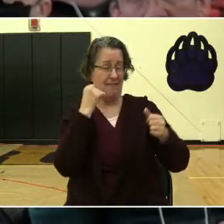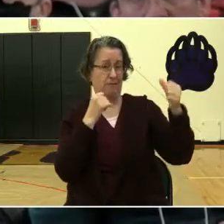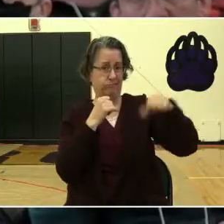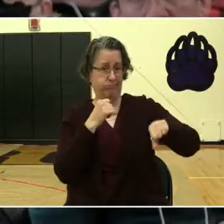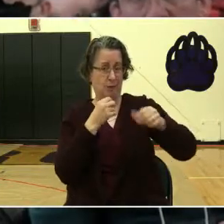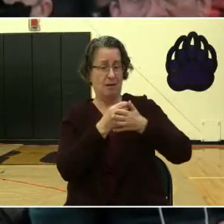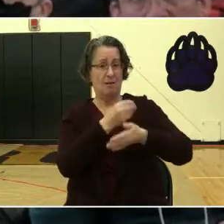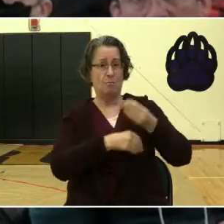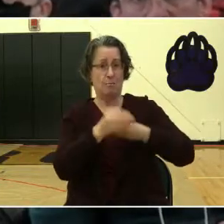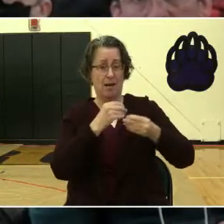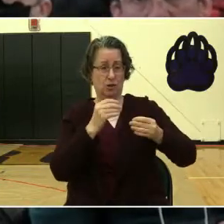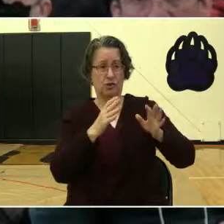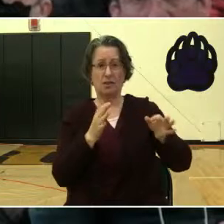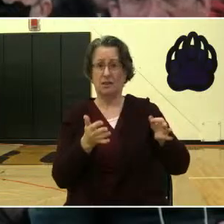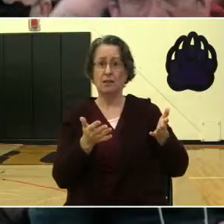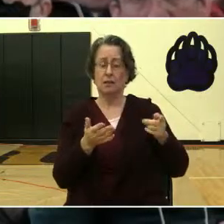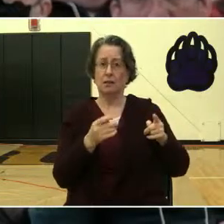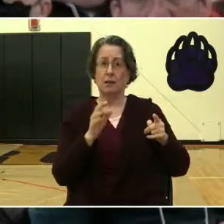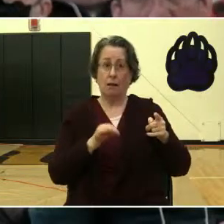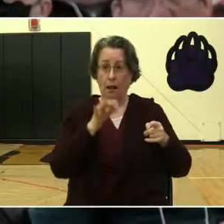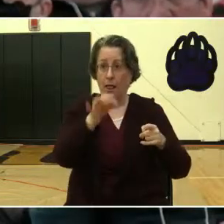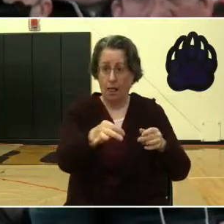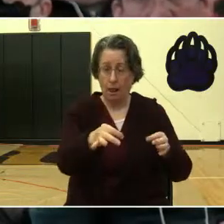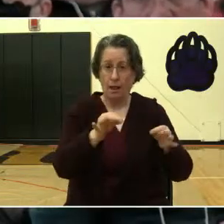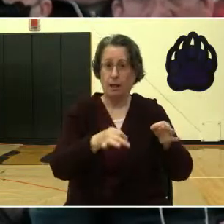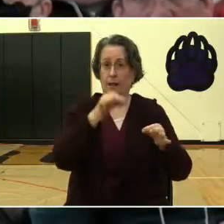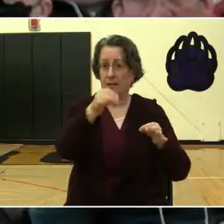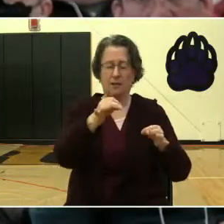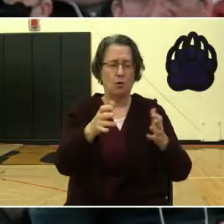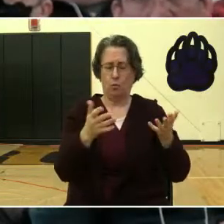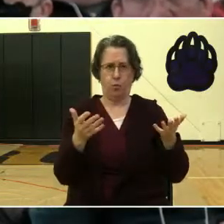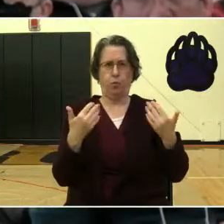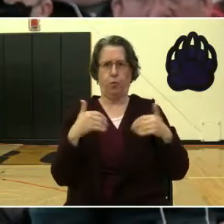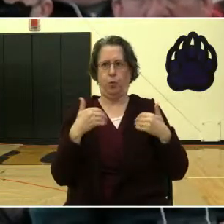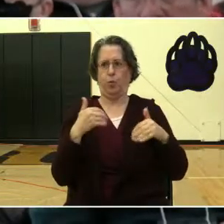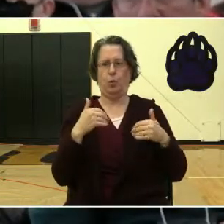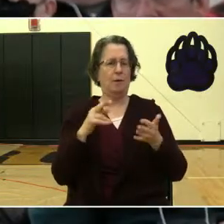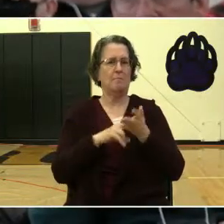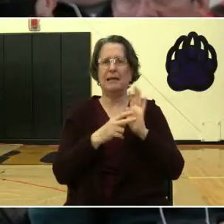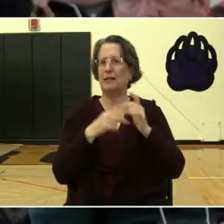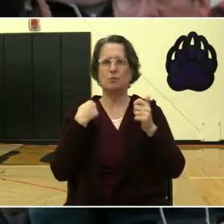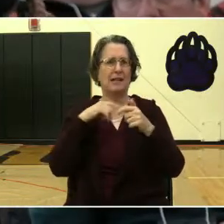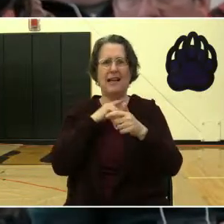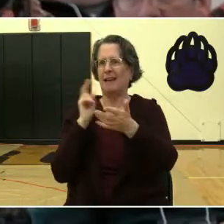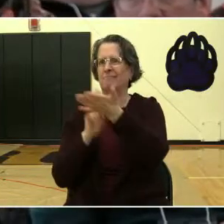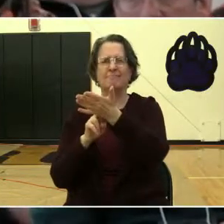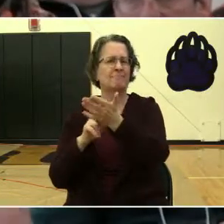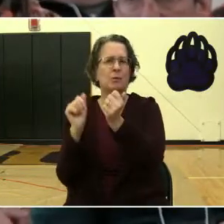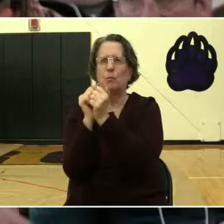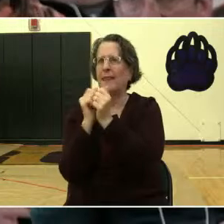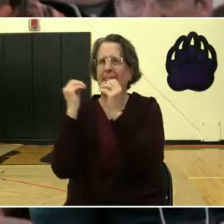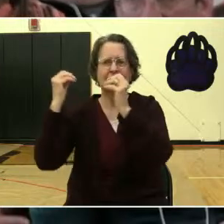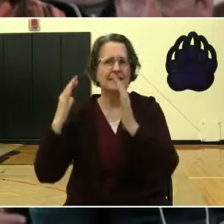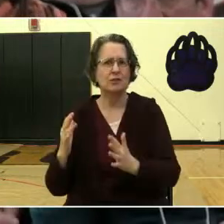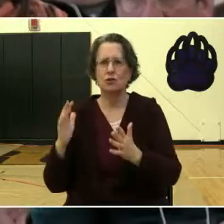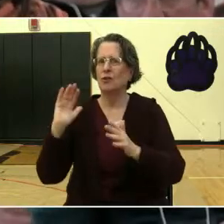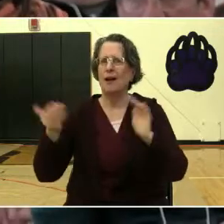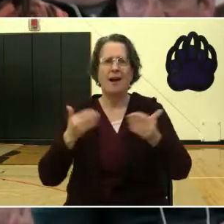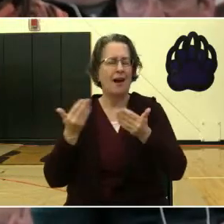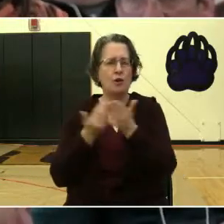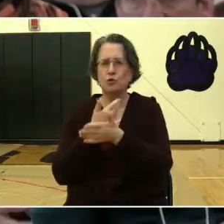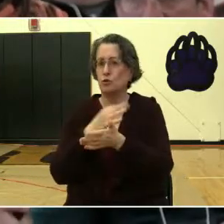in being able to propose and vote on a new budget would limit our ability to renew teacher contracts we would lose staff members it